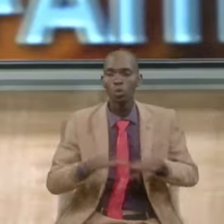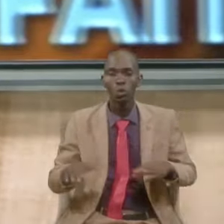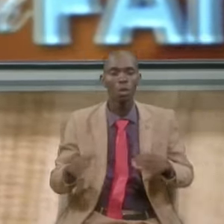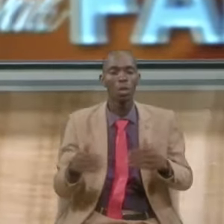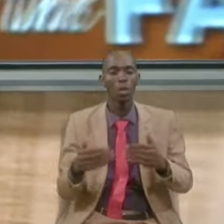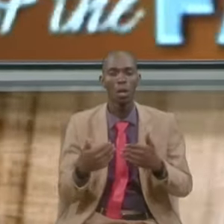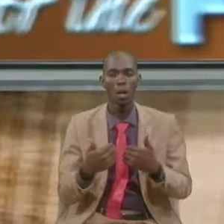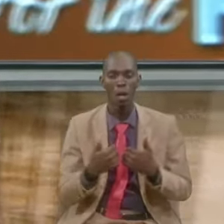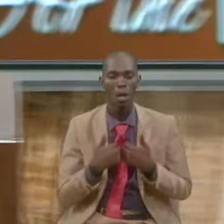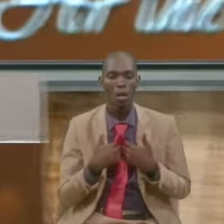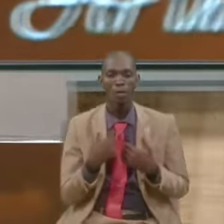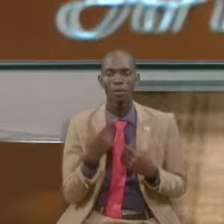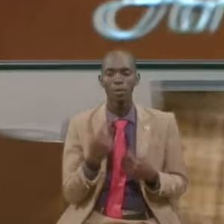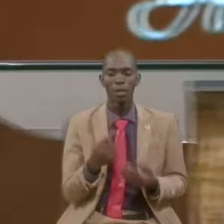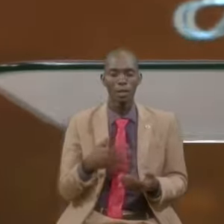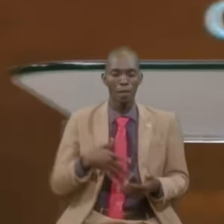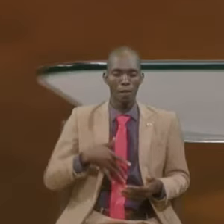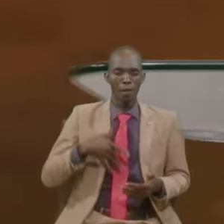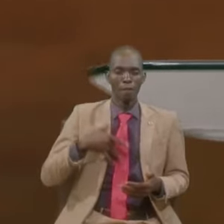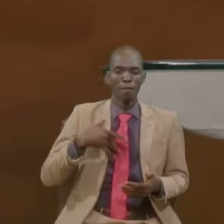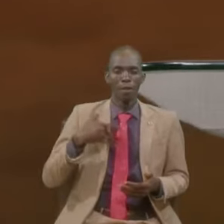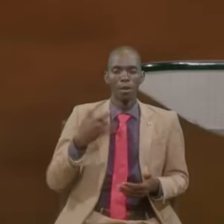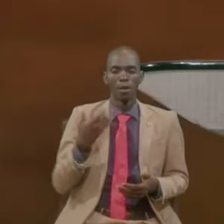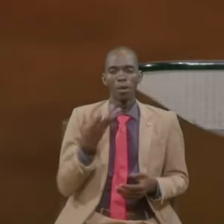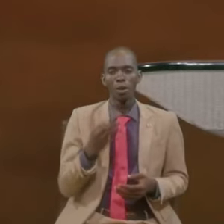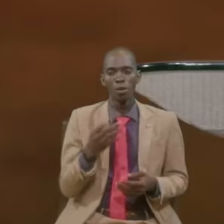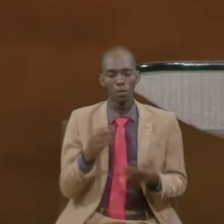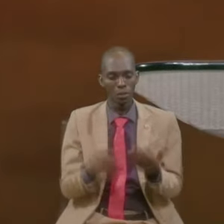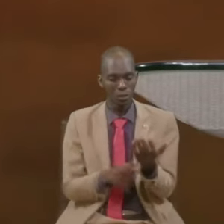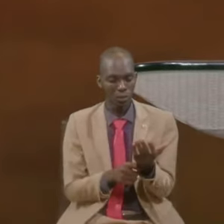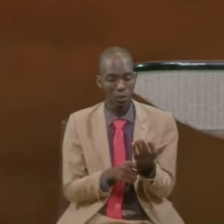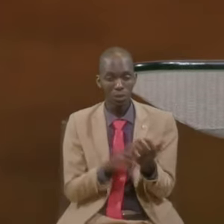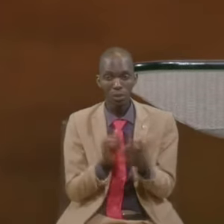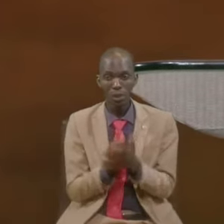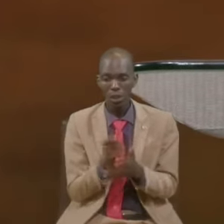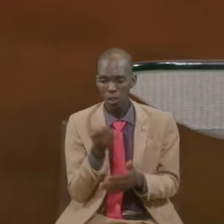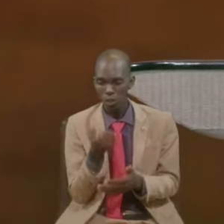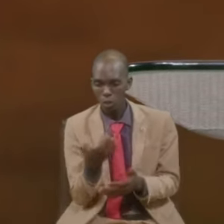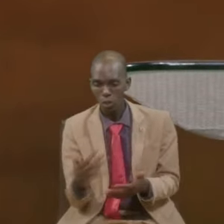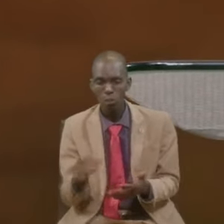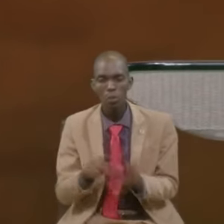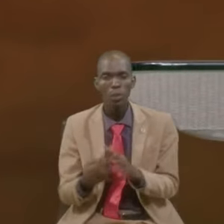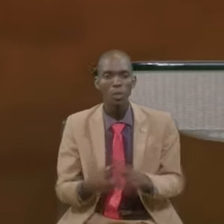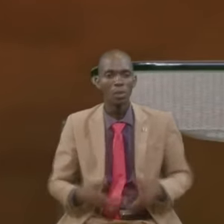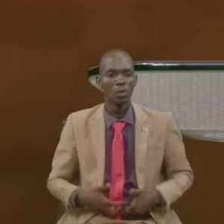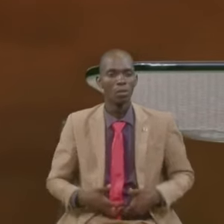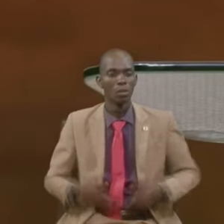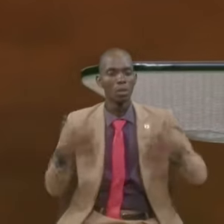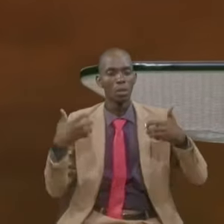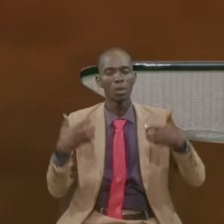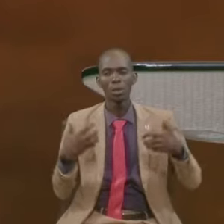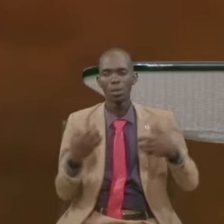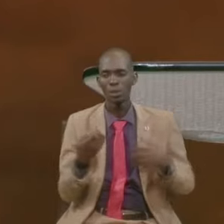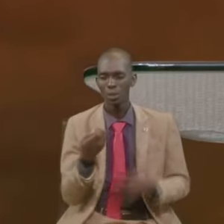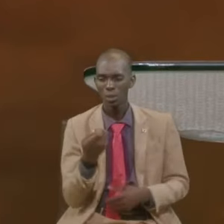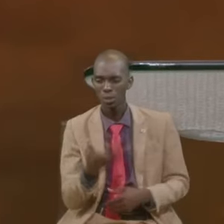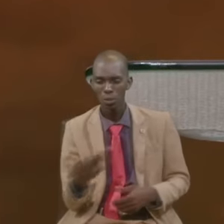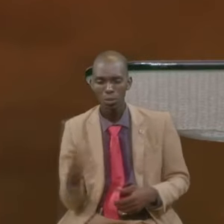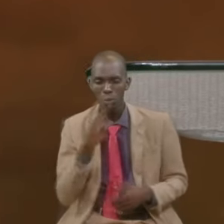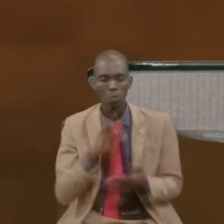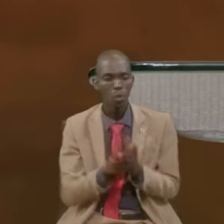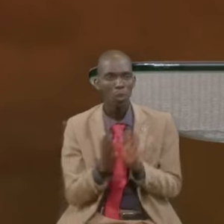your feelings on the skin. That every little thing you flare up, every little thing you are